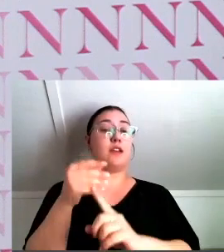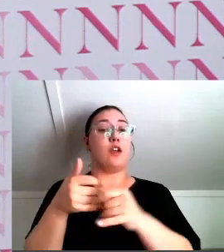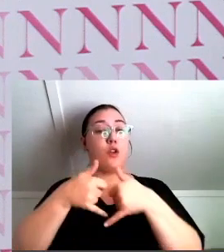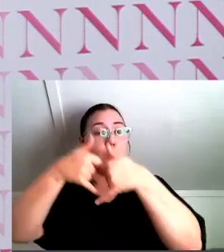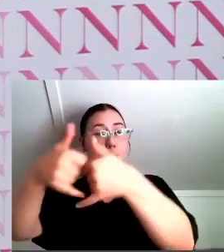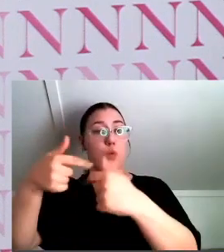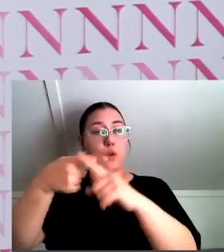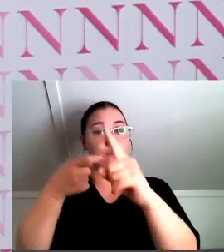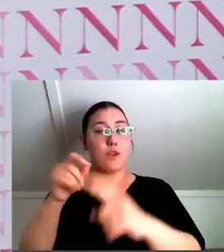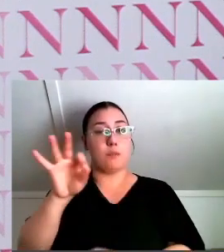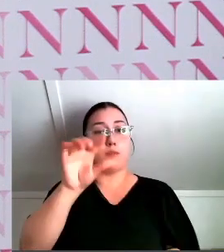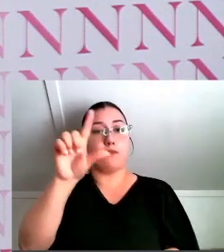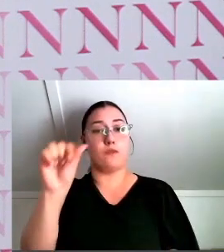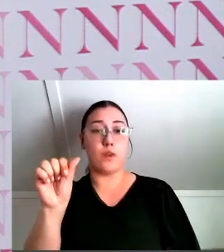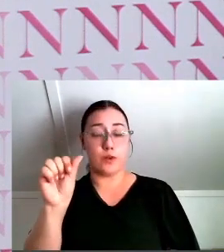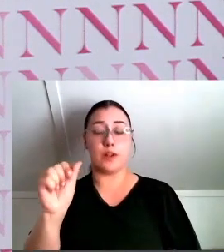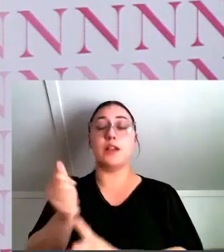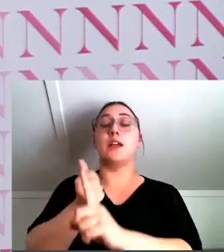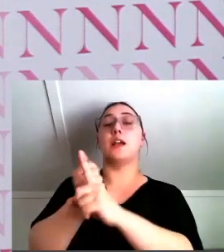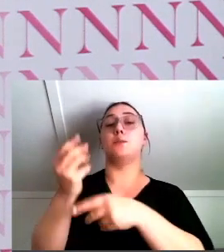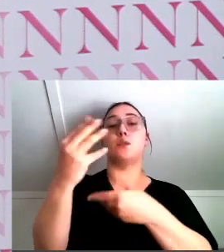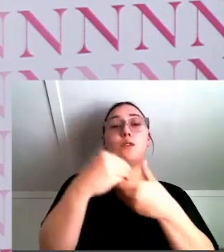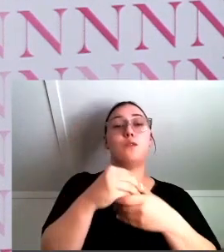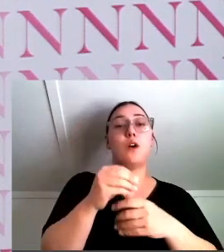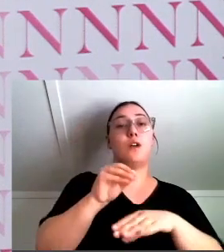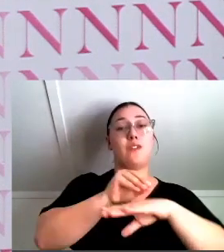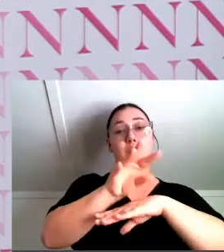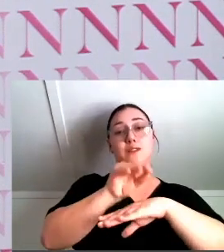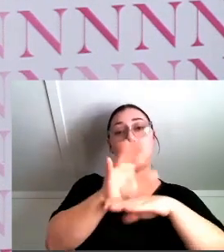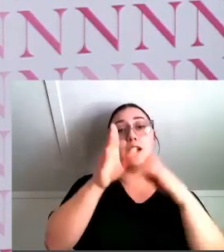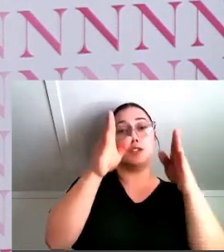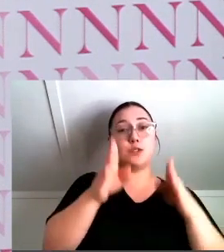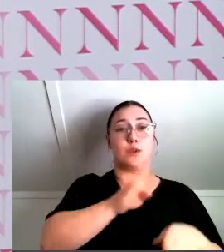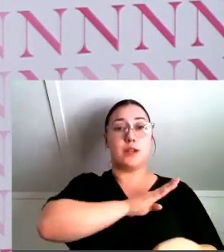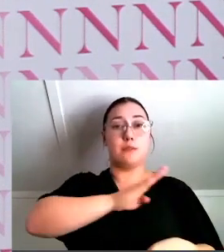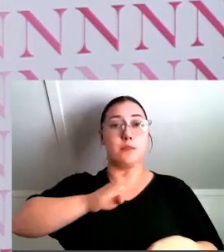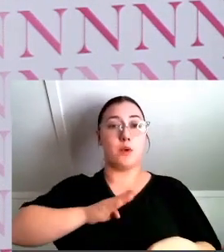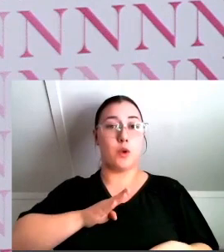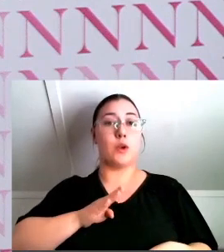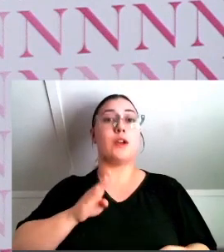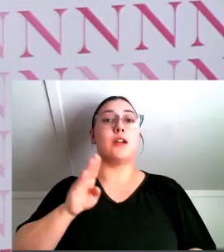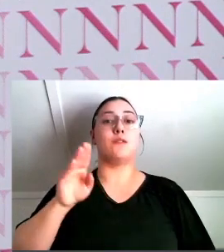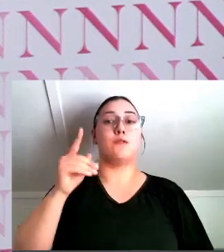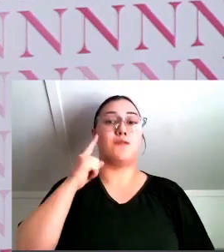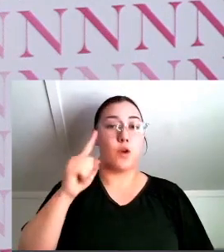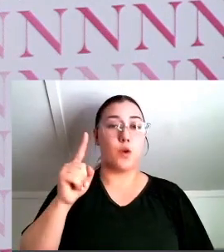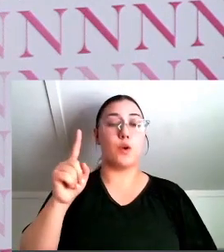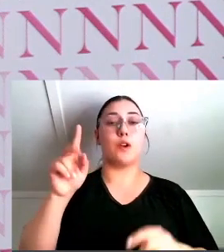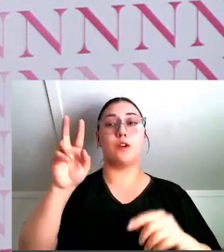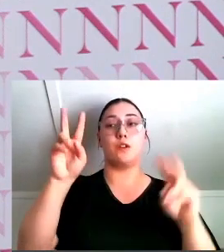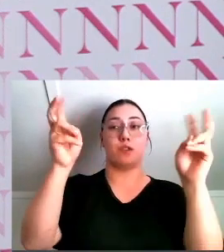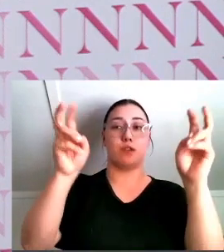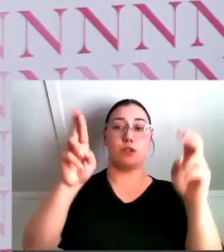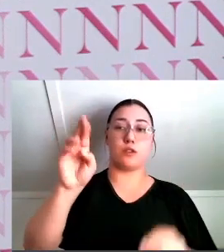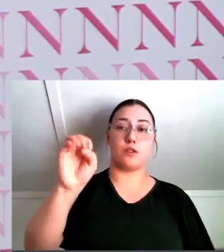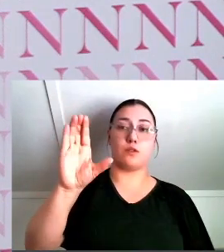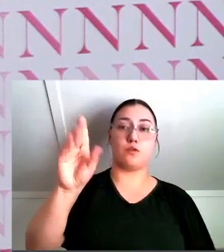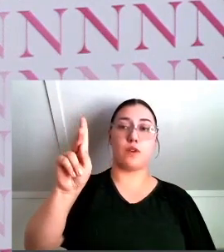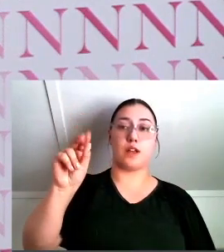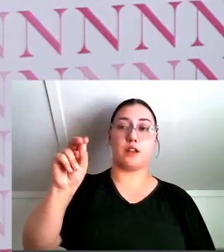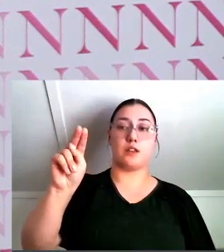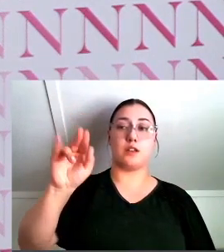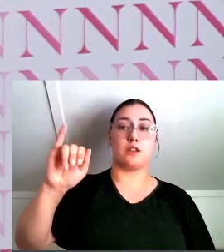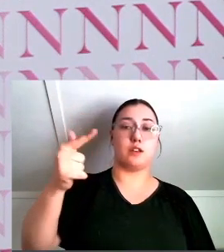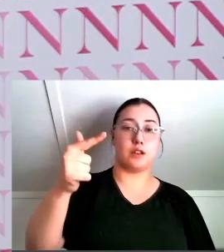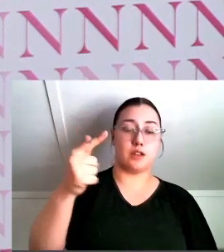He's also on the advisory board for Northeastern's Mellon-funded Reckonings Project. Dr. Chambliss serves as a member of the steering